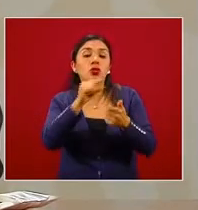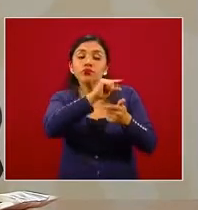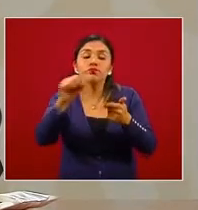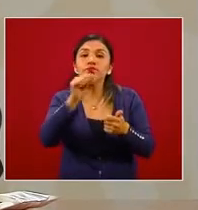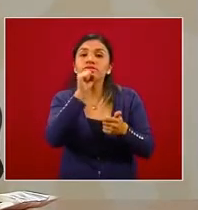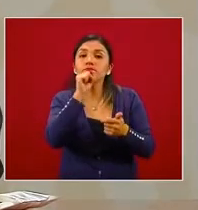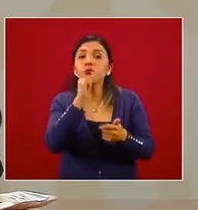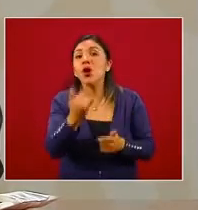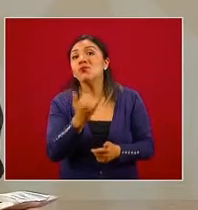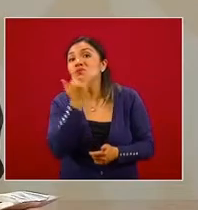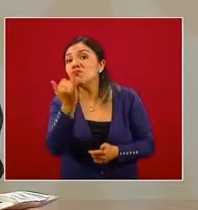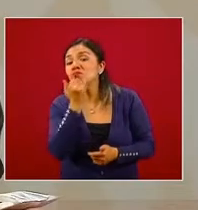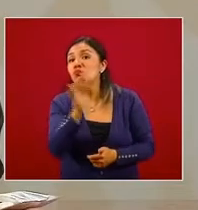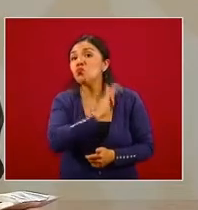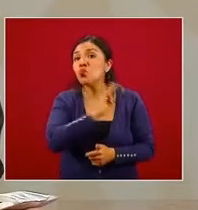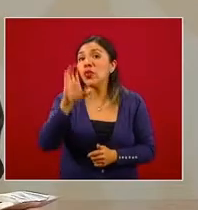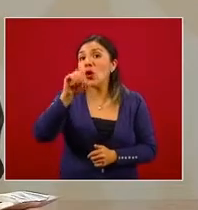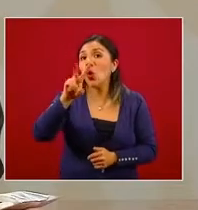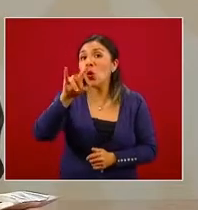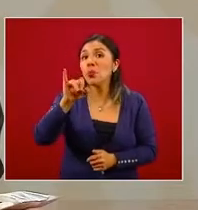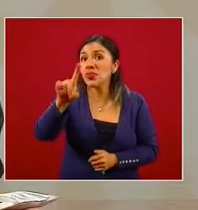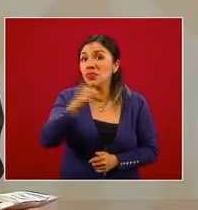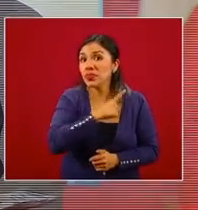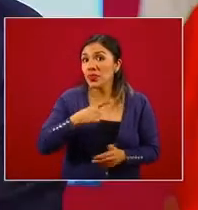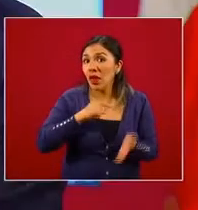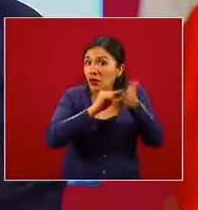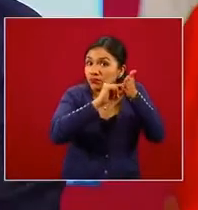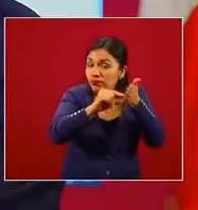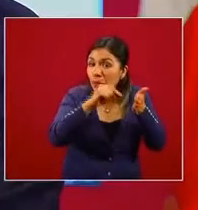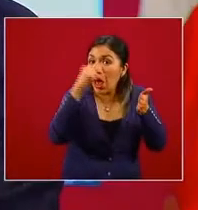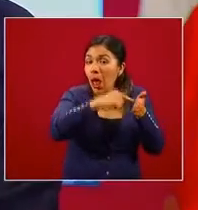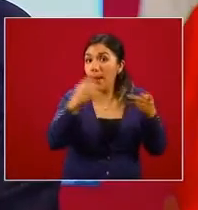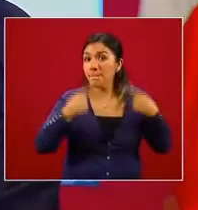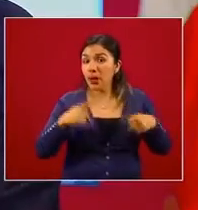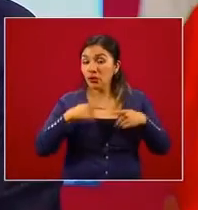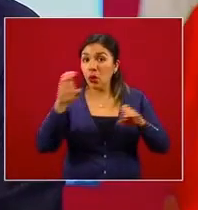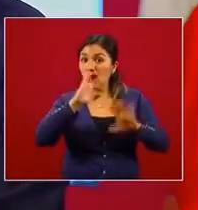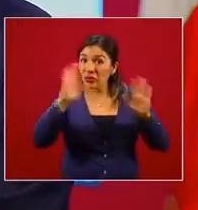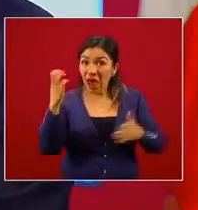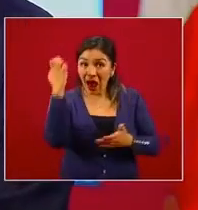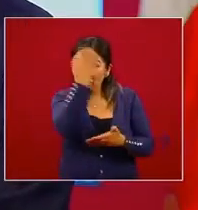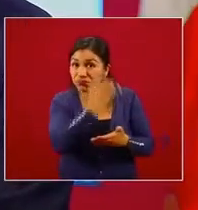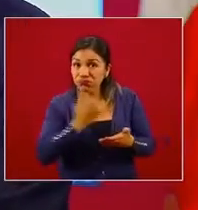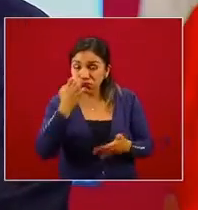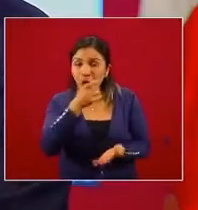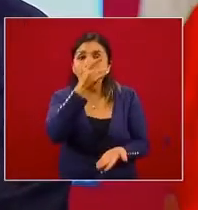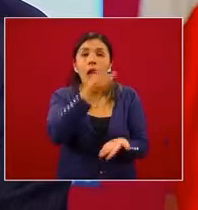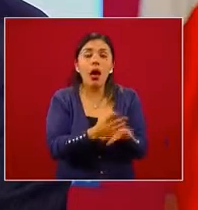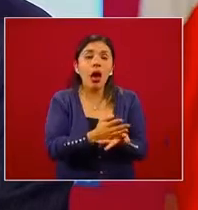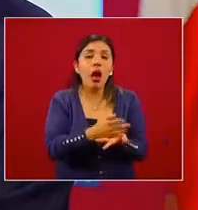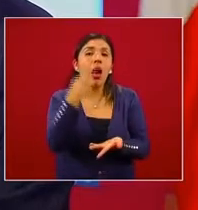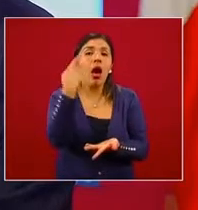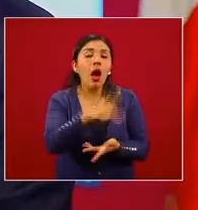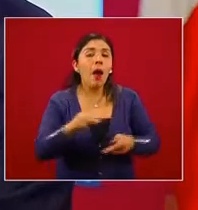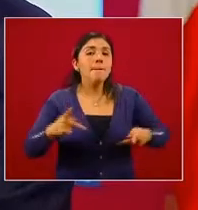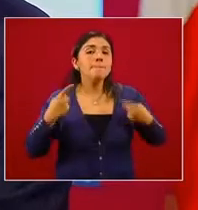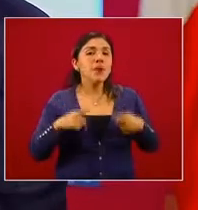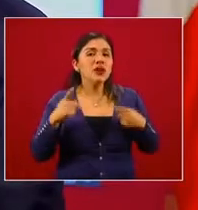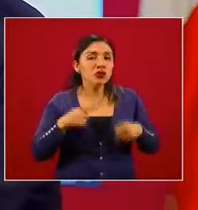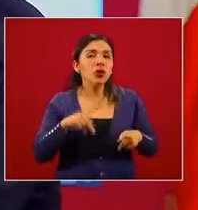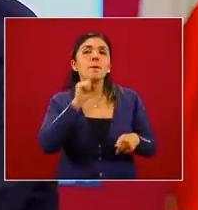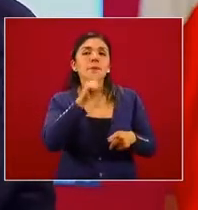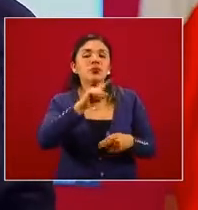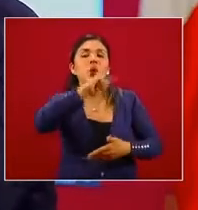be certified on the death certificate as probably having died of COVID. Then we can do an